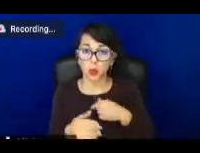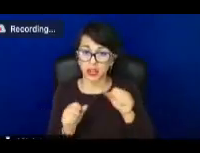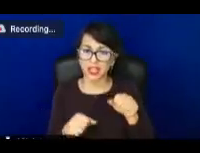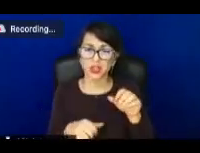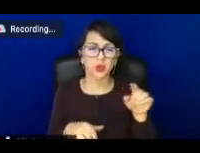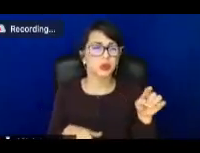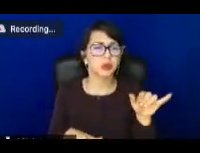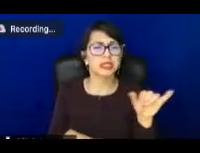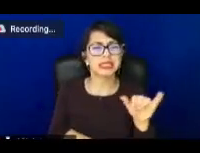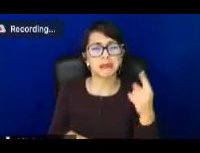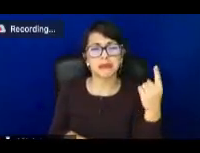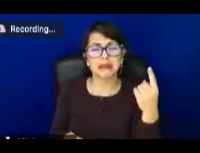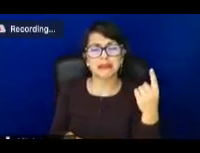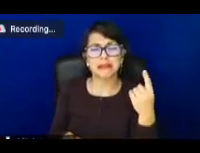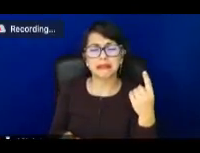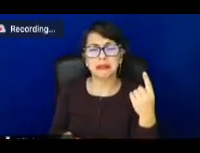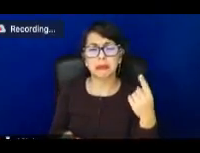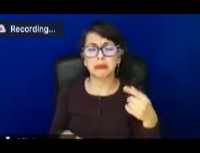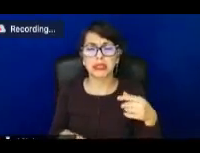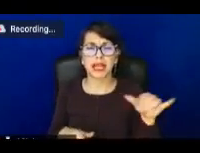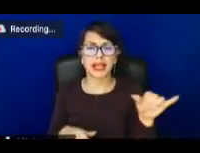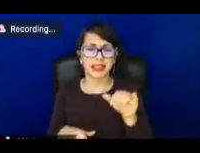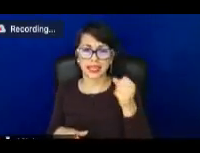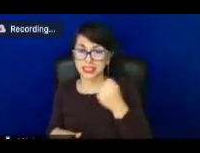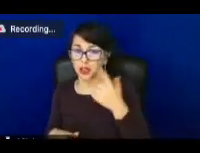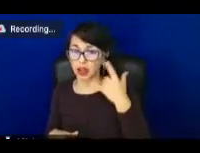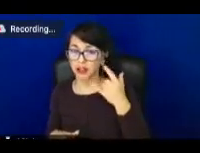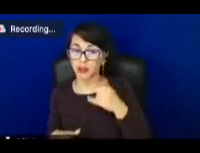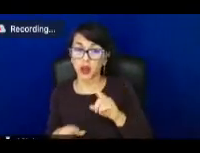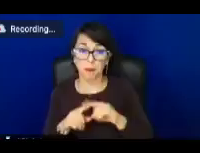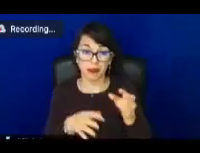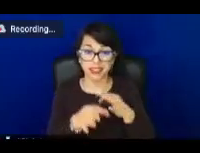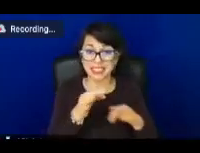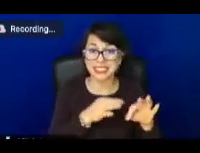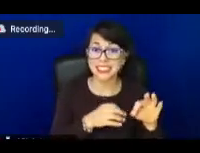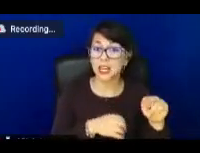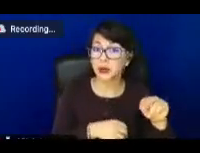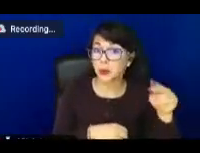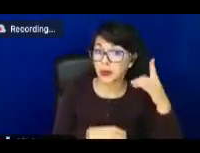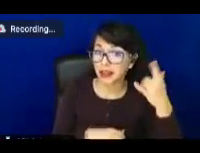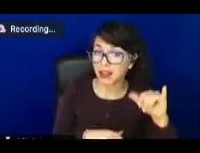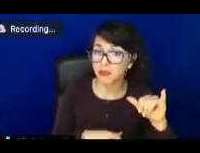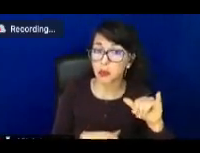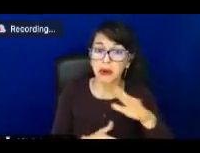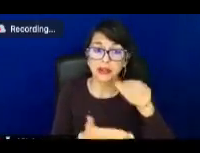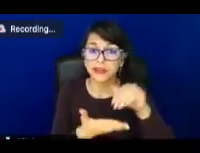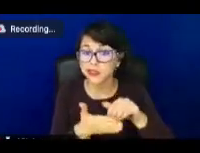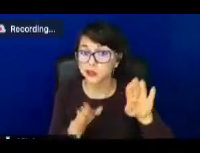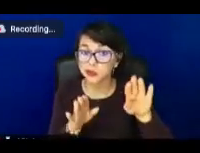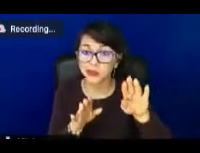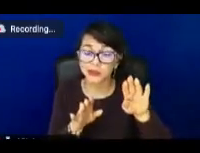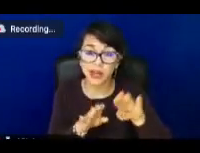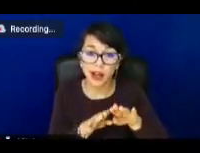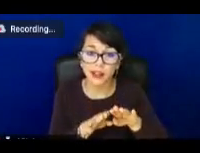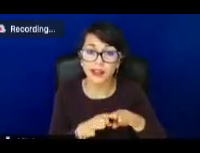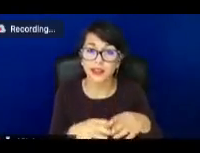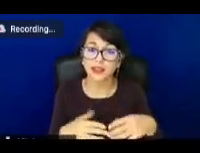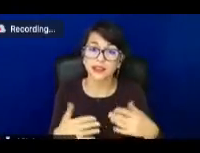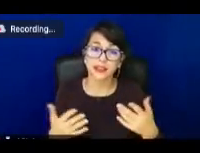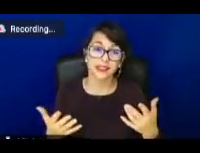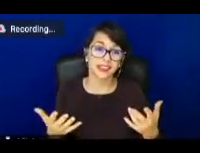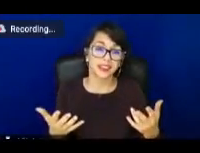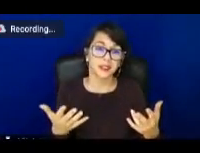and a Central California one, where we can, by that point, we should hopefully be able to have a little bit of a